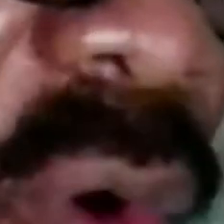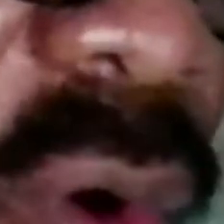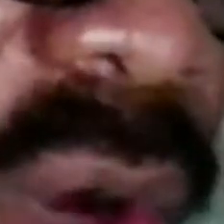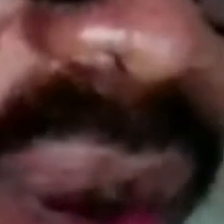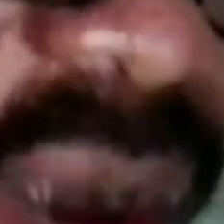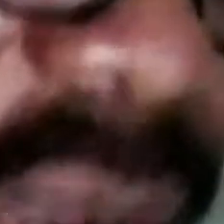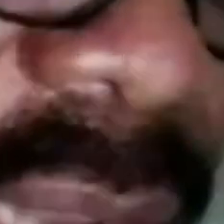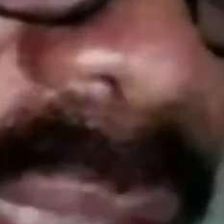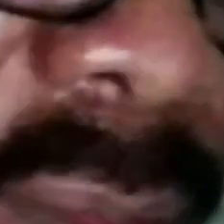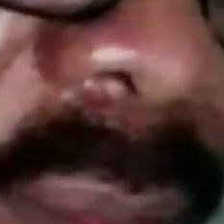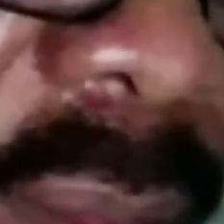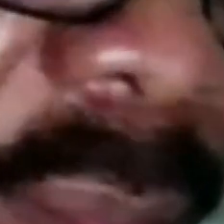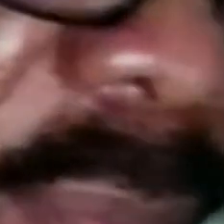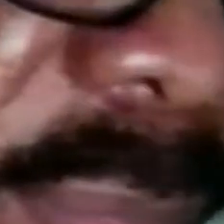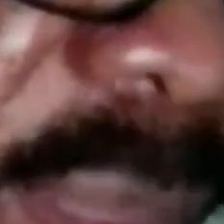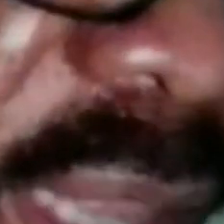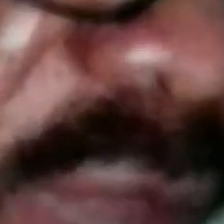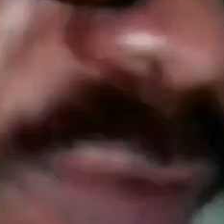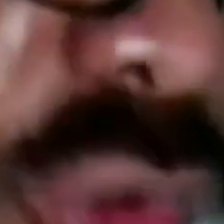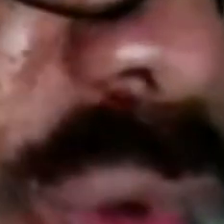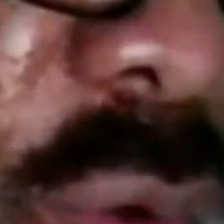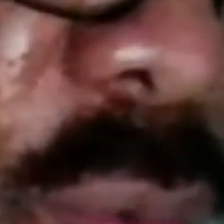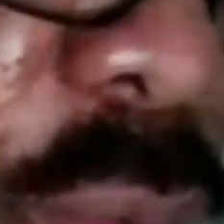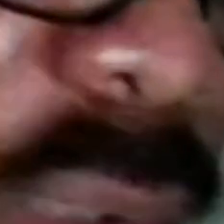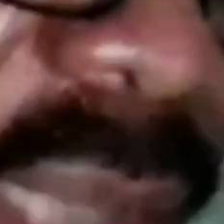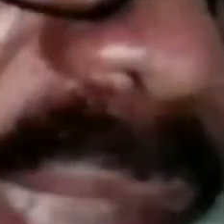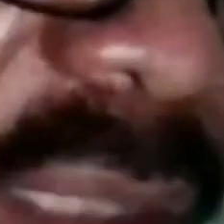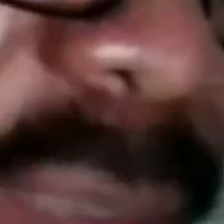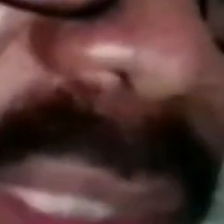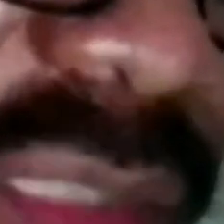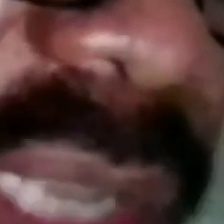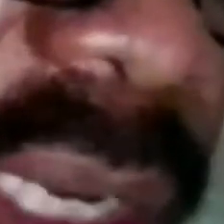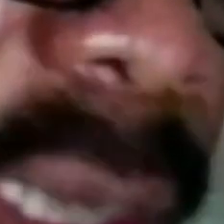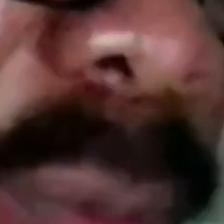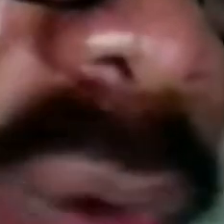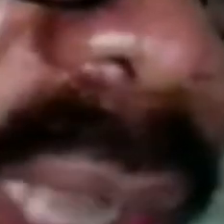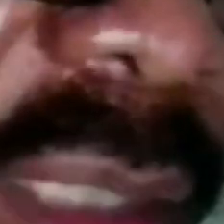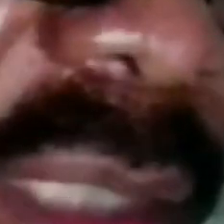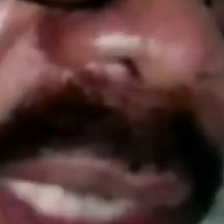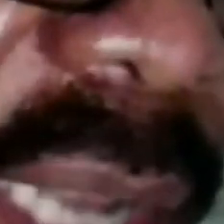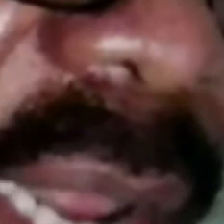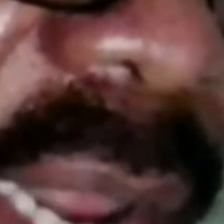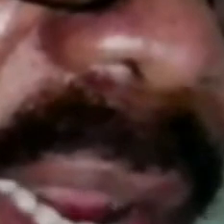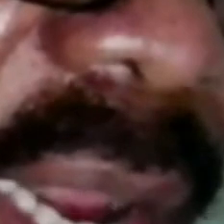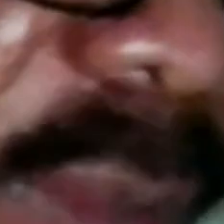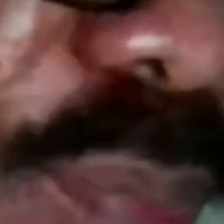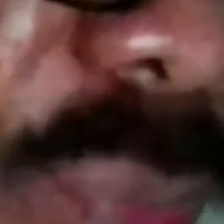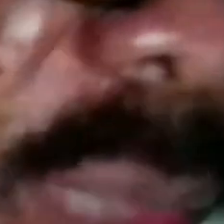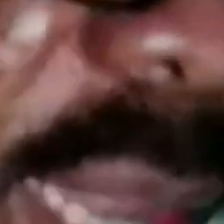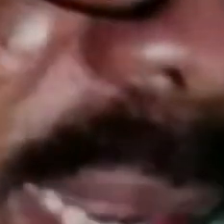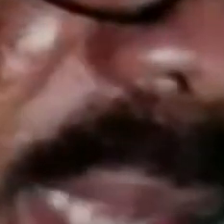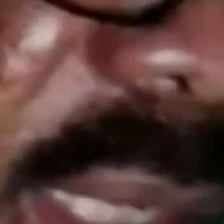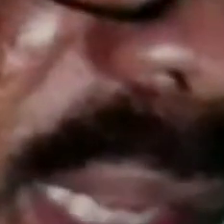system for crime? If so, can the Minister elaborate?